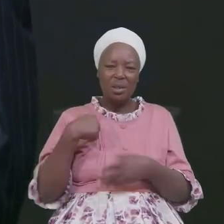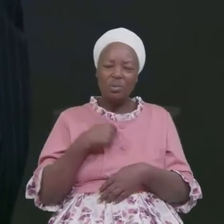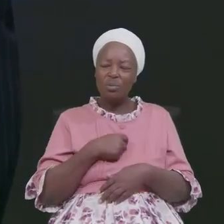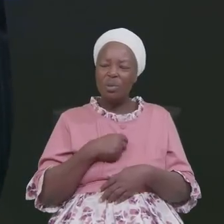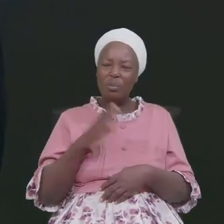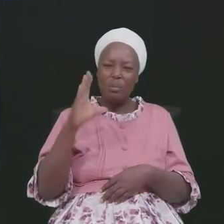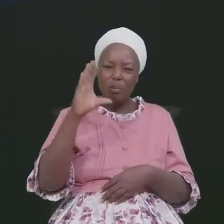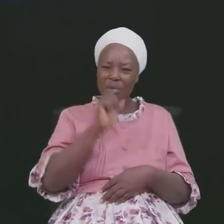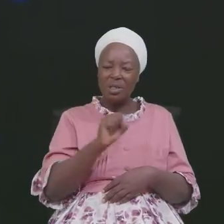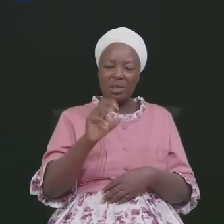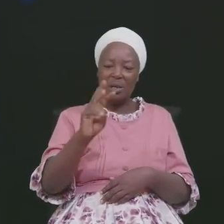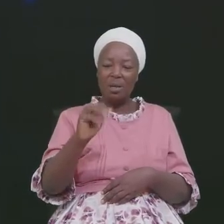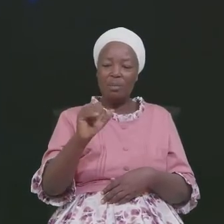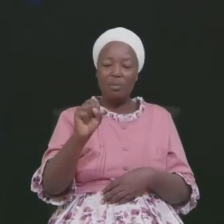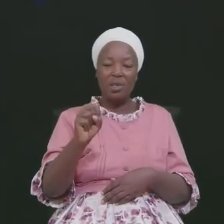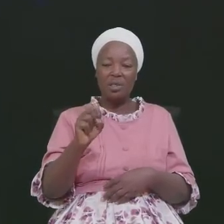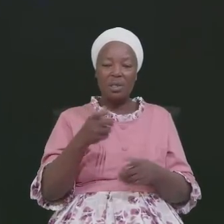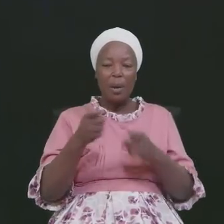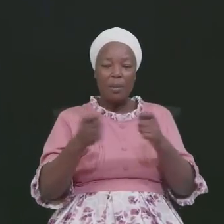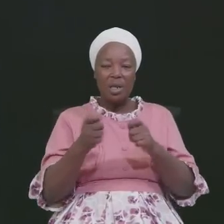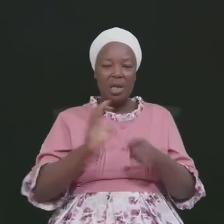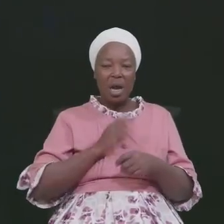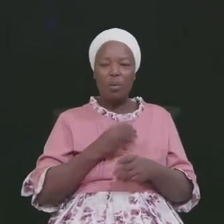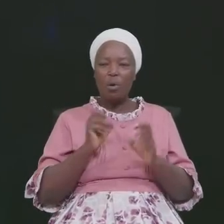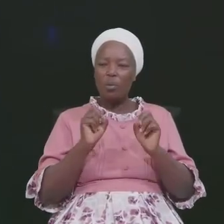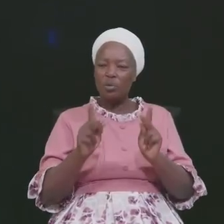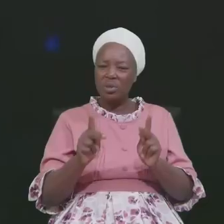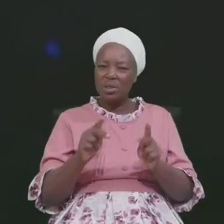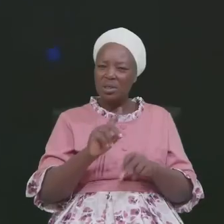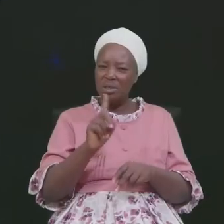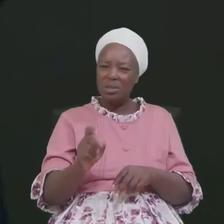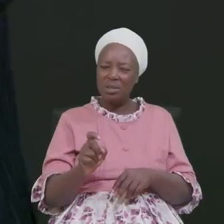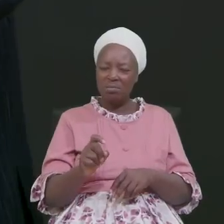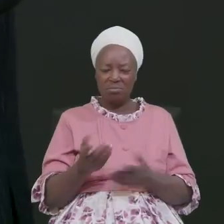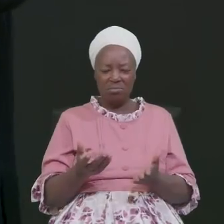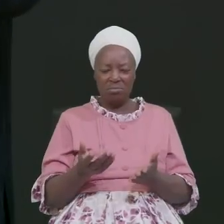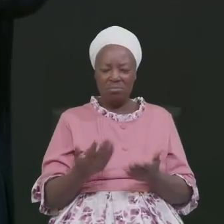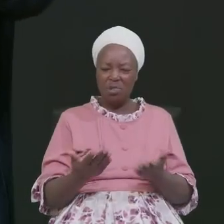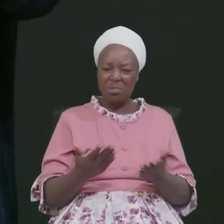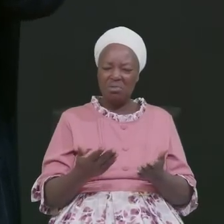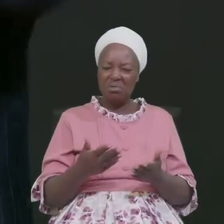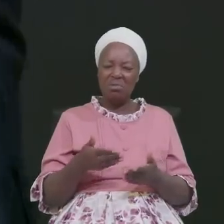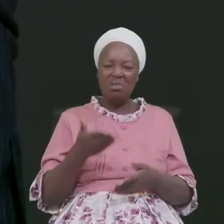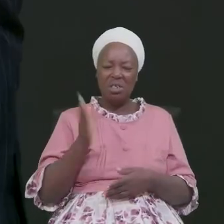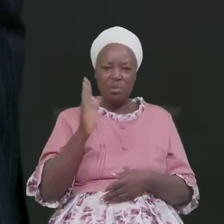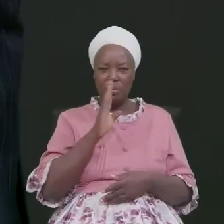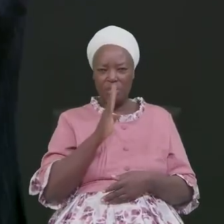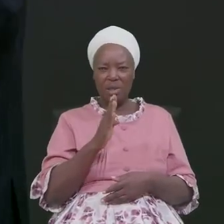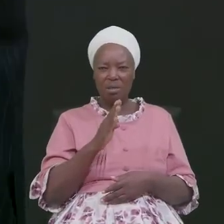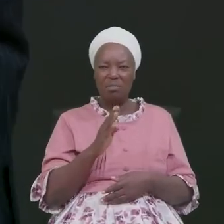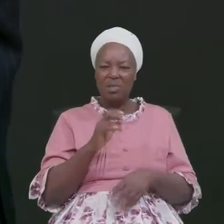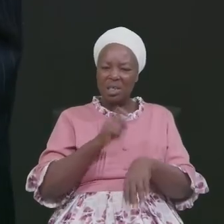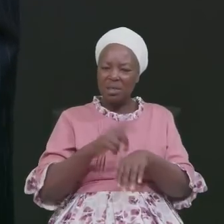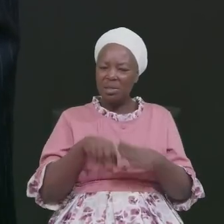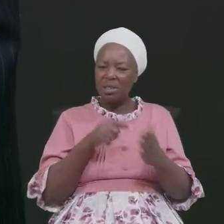opportunities? I think there should be. I think there will be times in these 50 years. But now, God